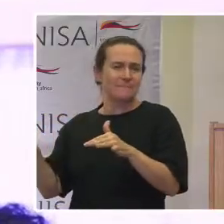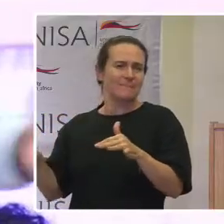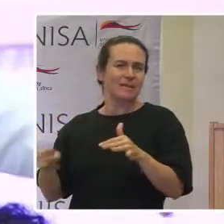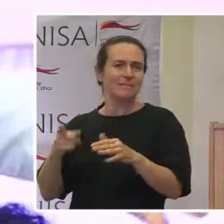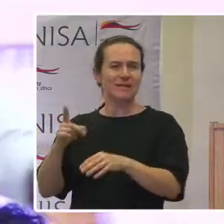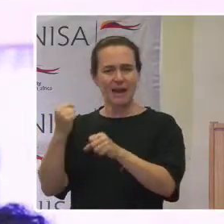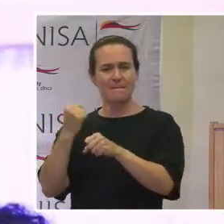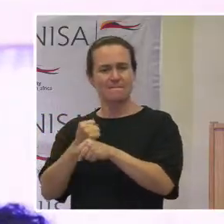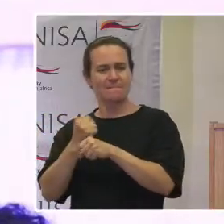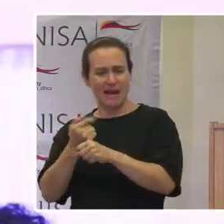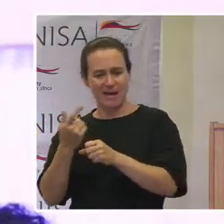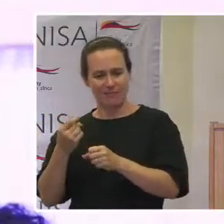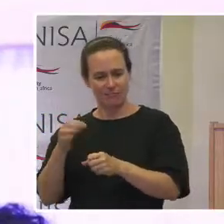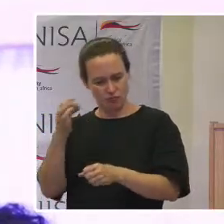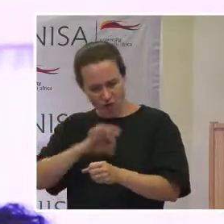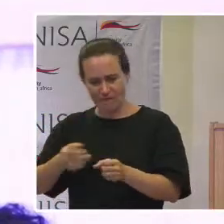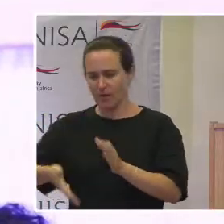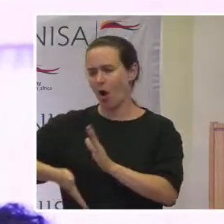for us to operate. So